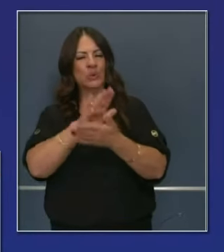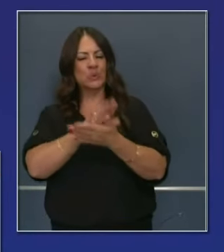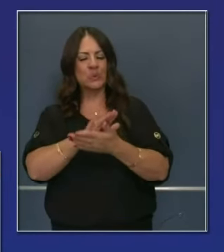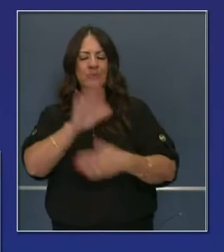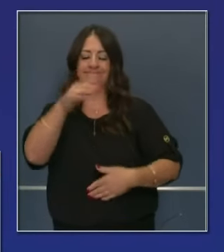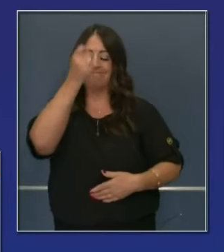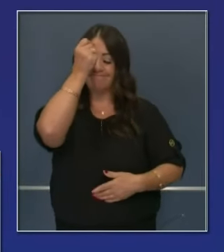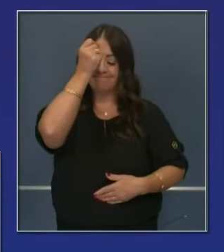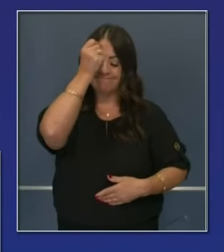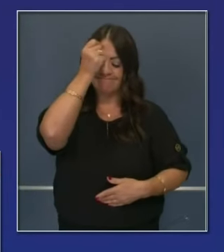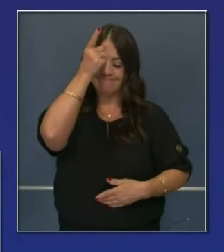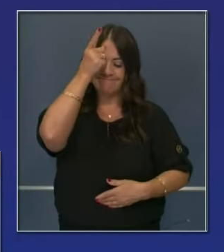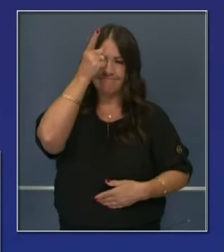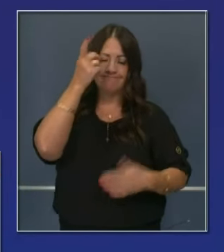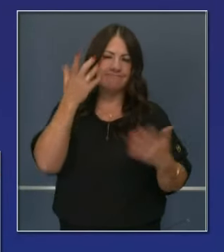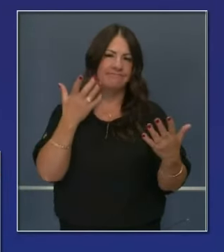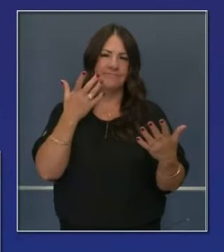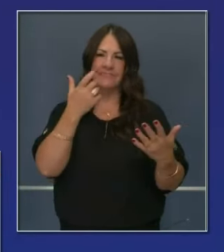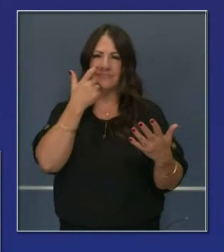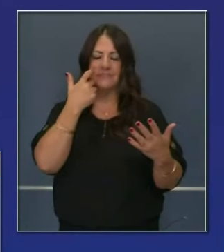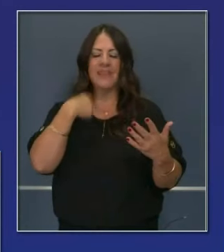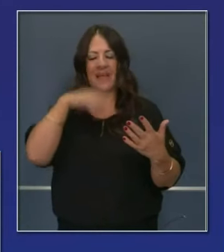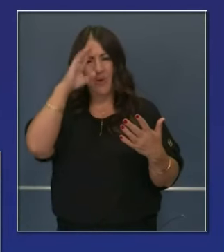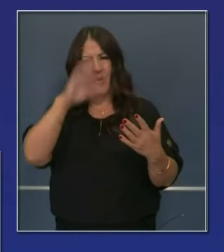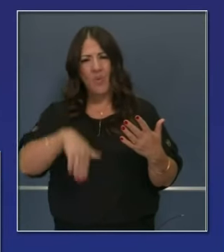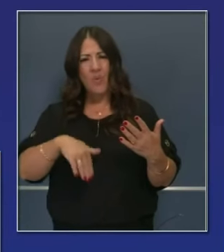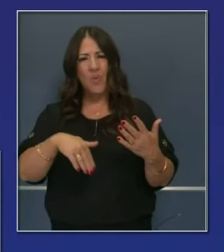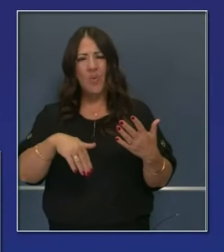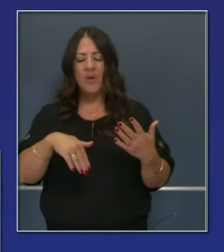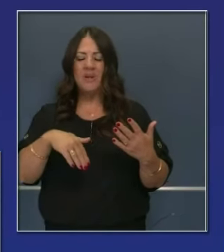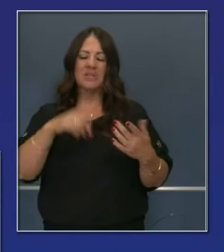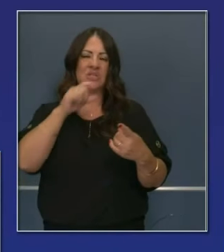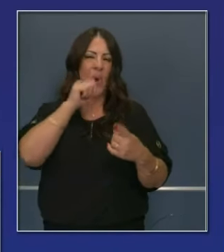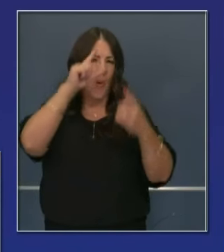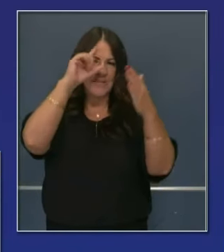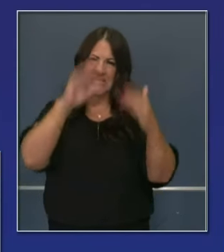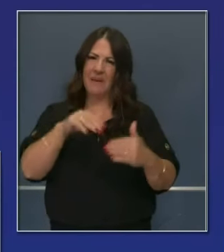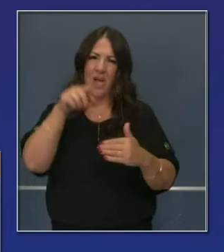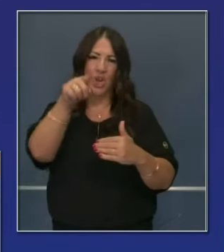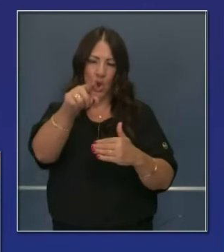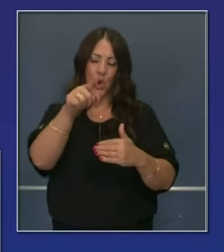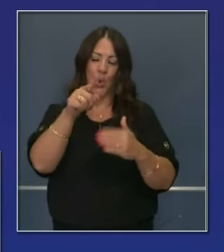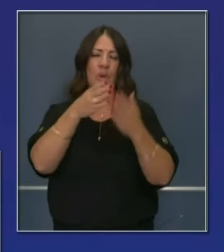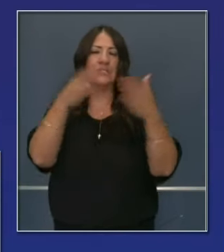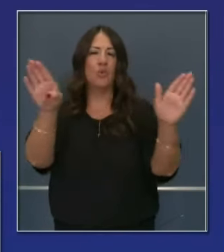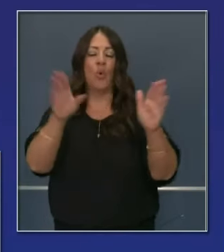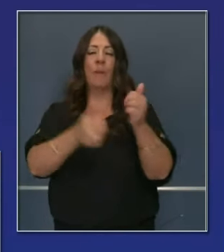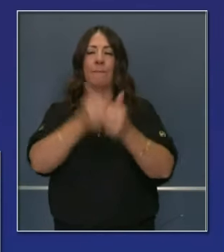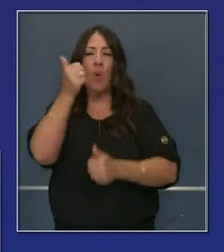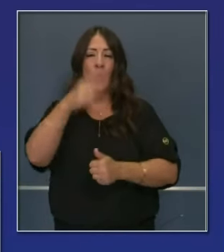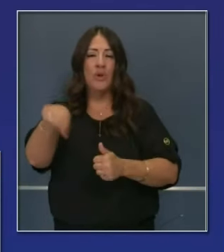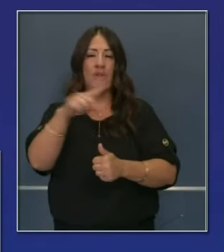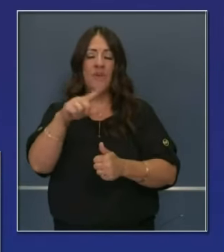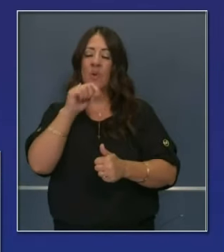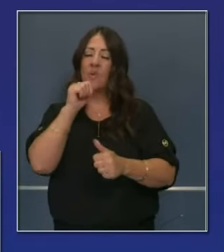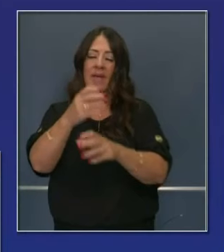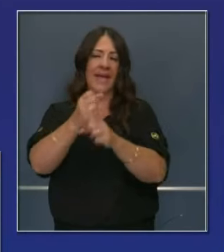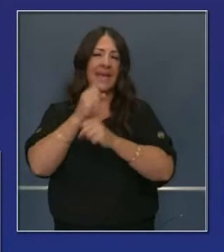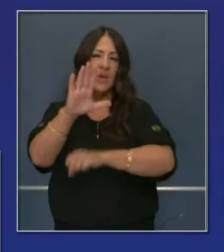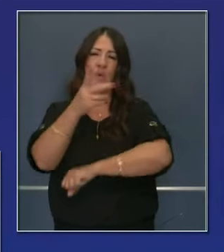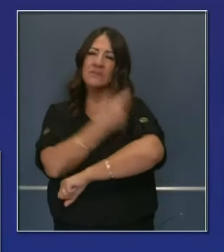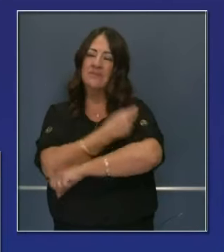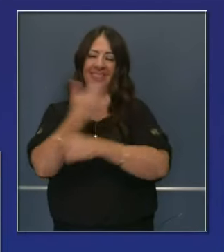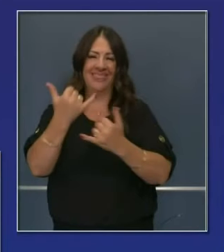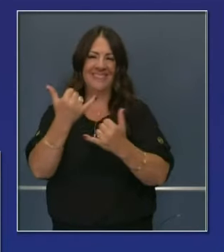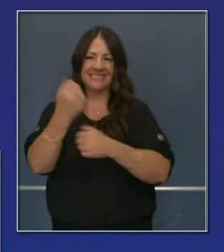the expectation should not, cannot be this calendar year for the overwhelming majority of us to get